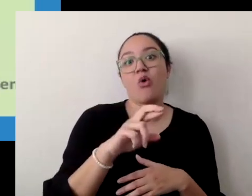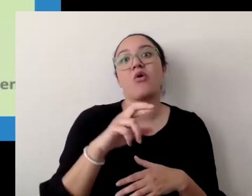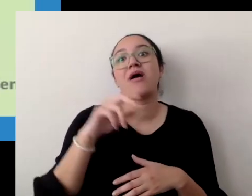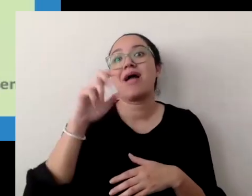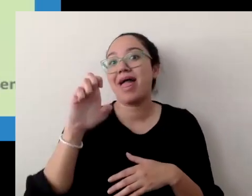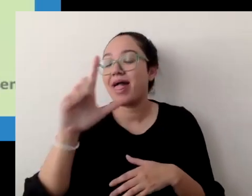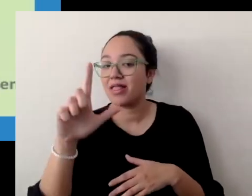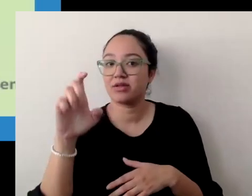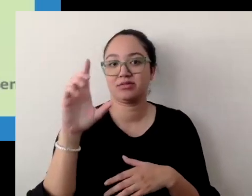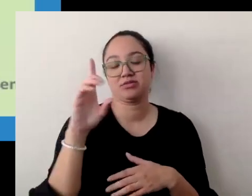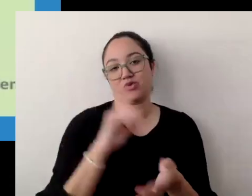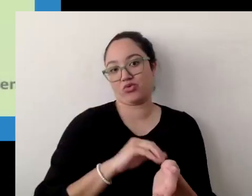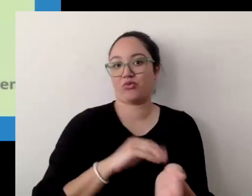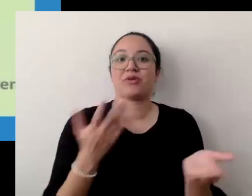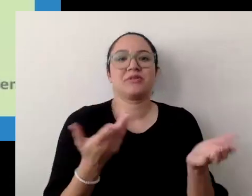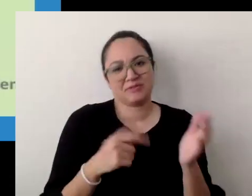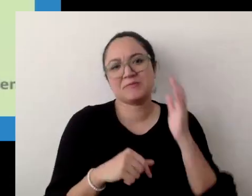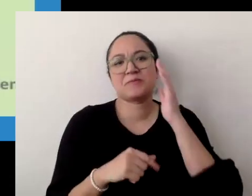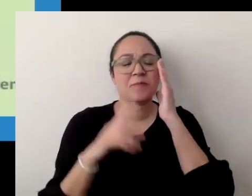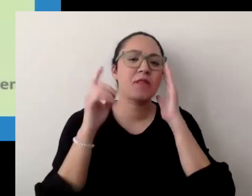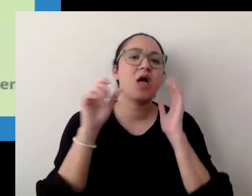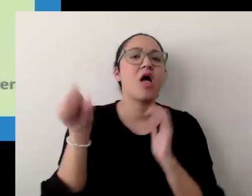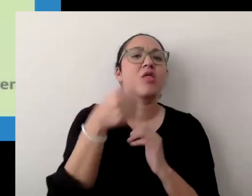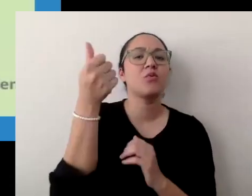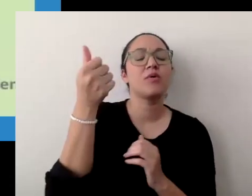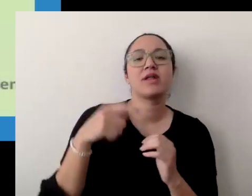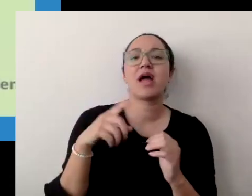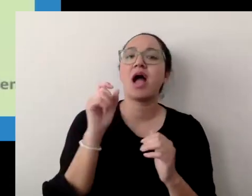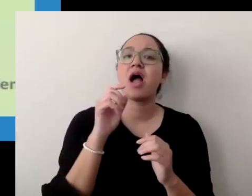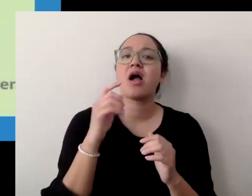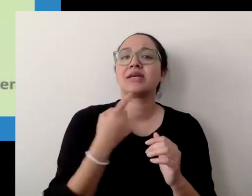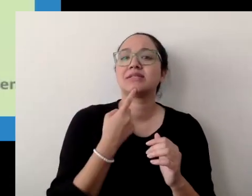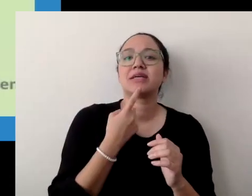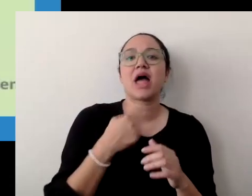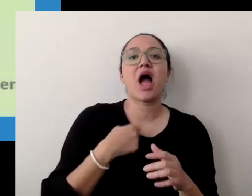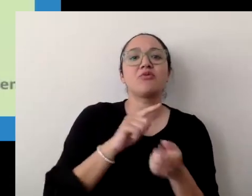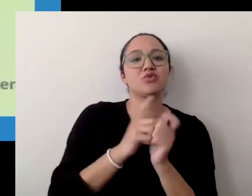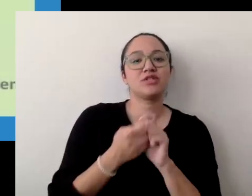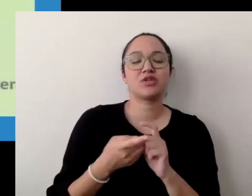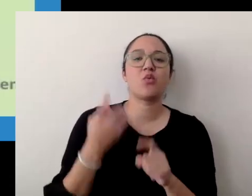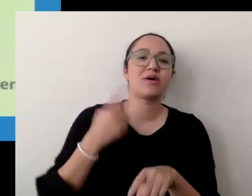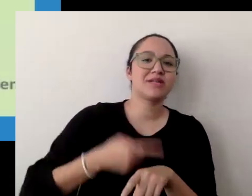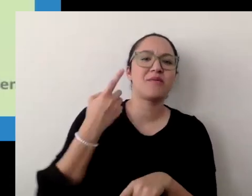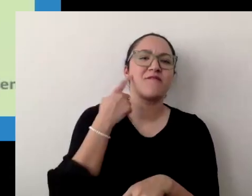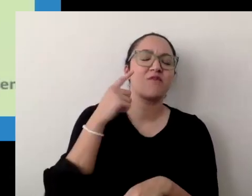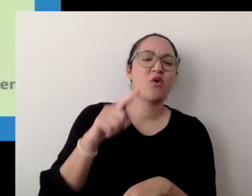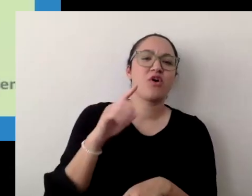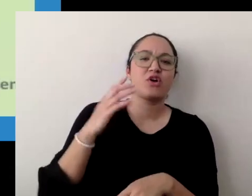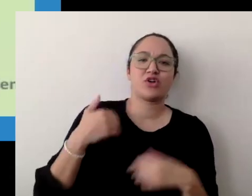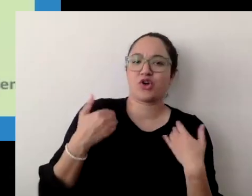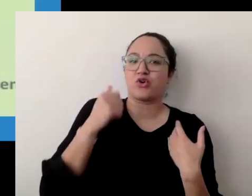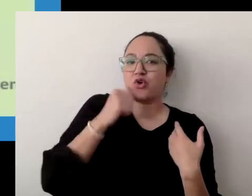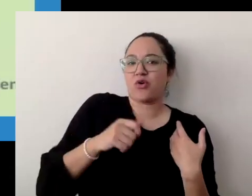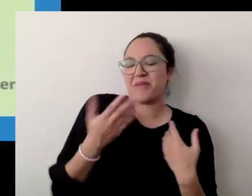yes. Okay, so here's another one. I was translating once for a young girl of about 15 years